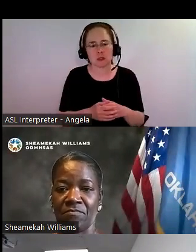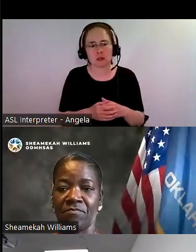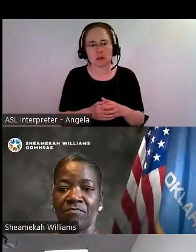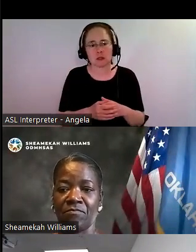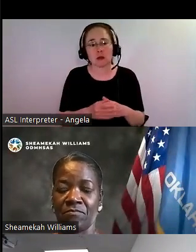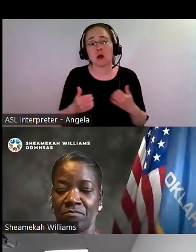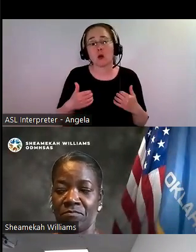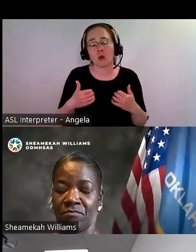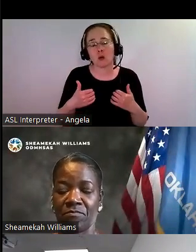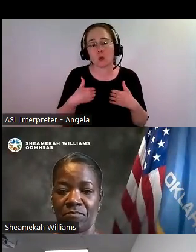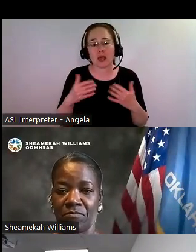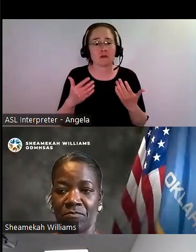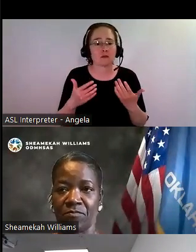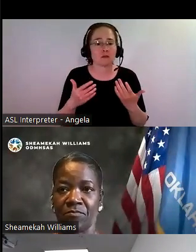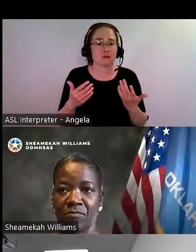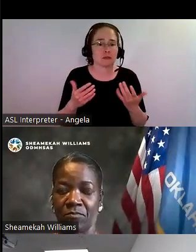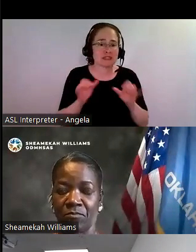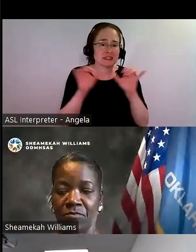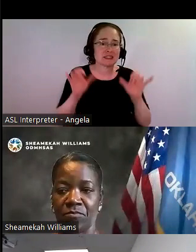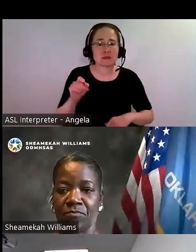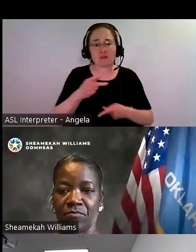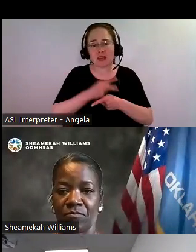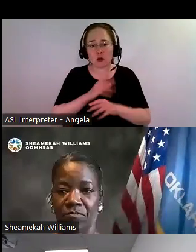We have system of care families have